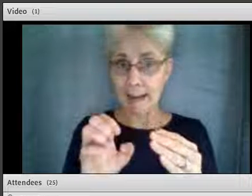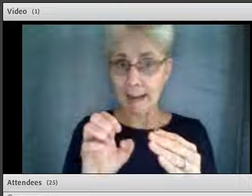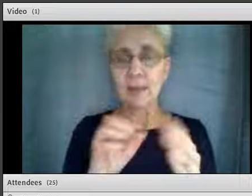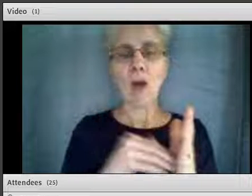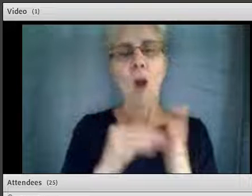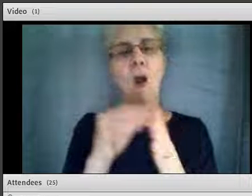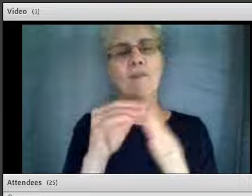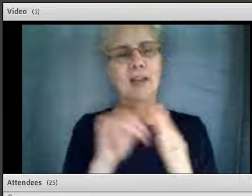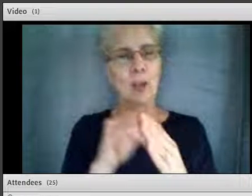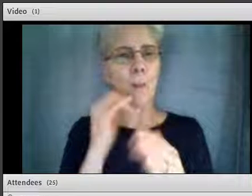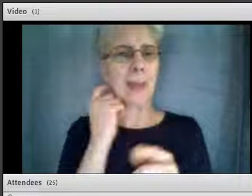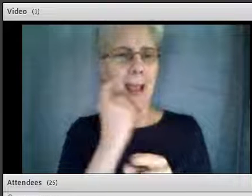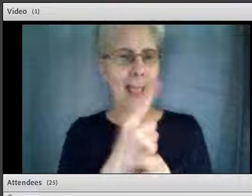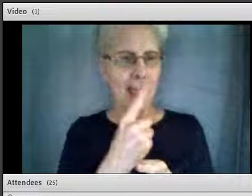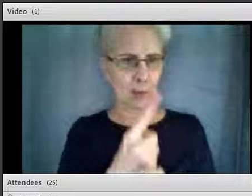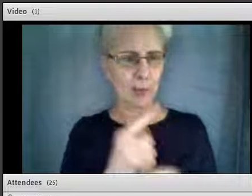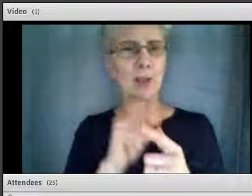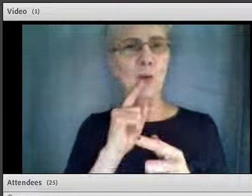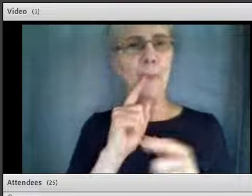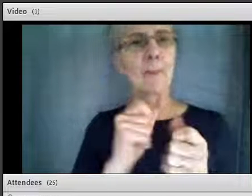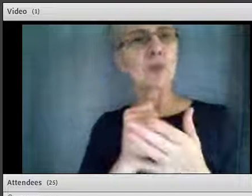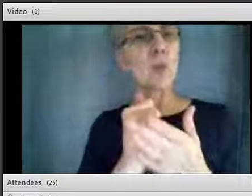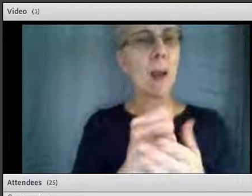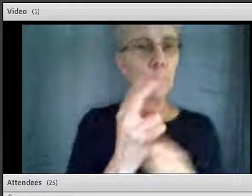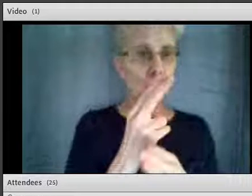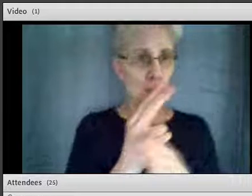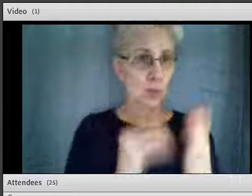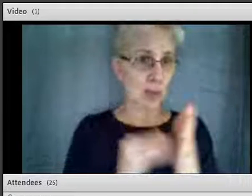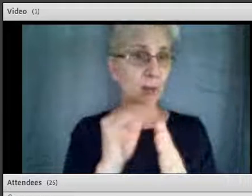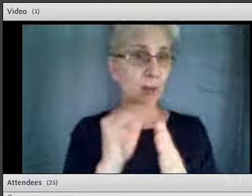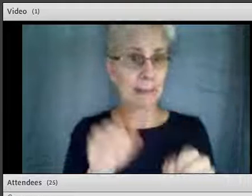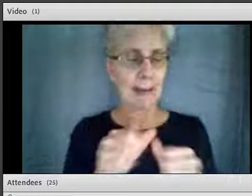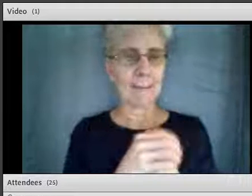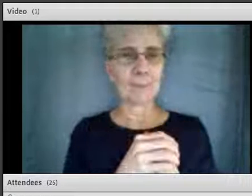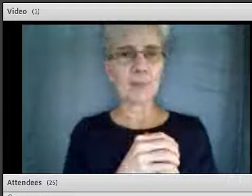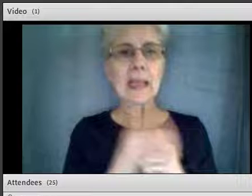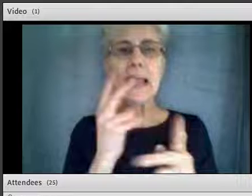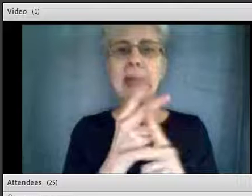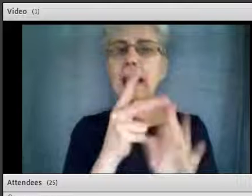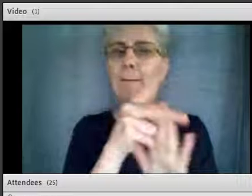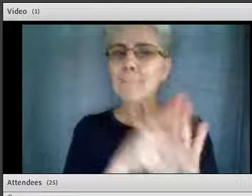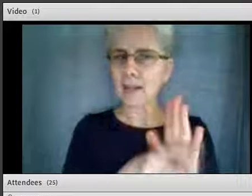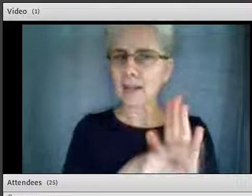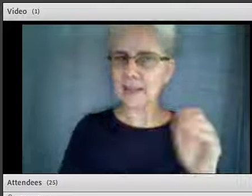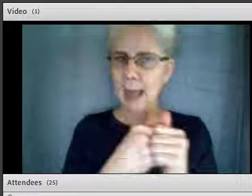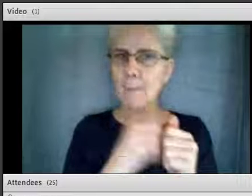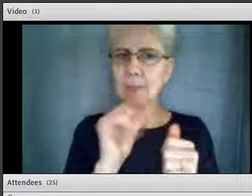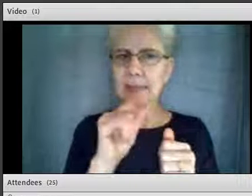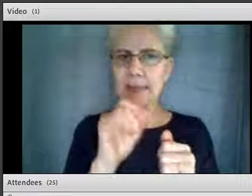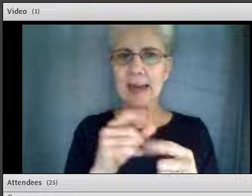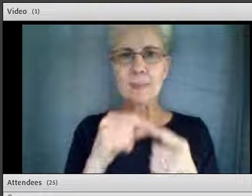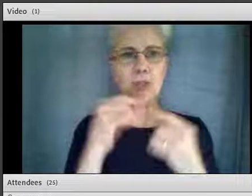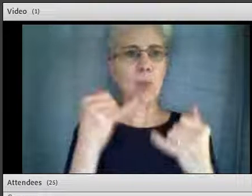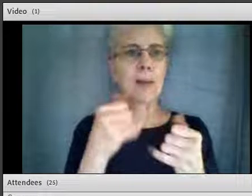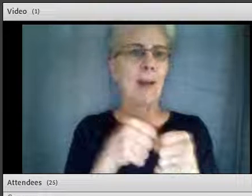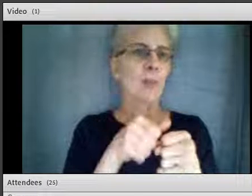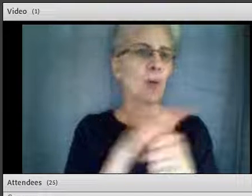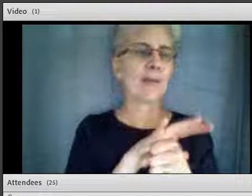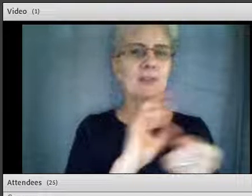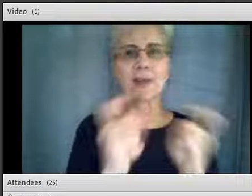able to help your users. Keep your policies up to date, especially right now with COVID. Our policies are